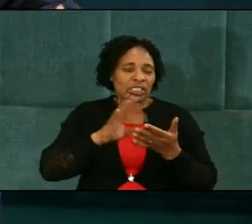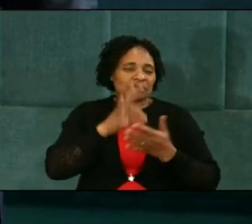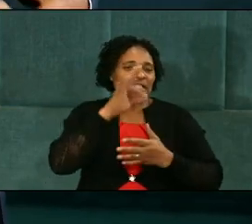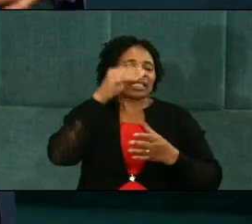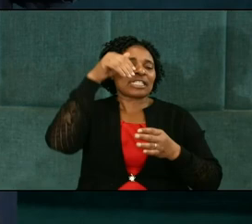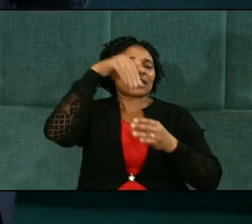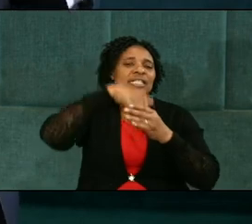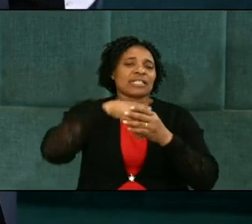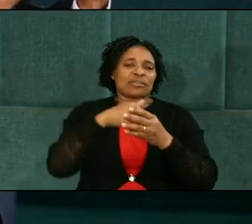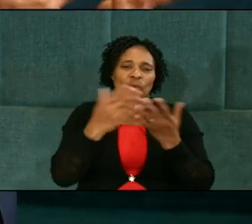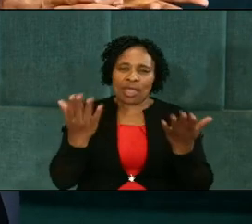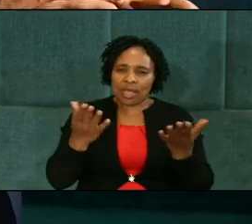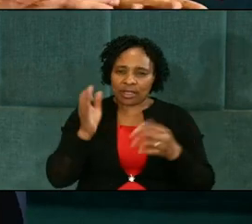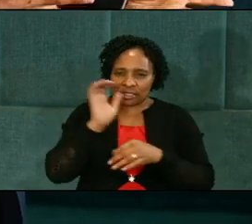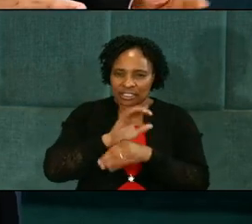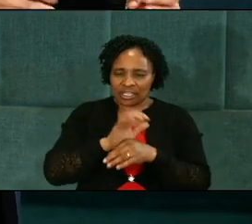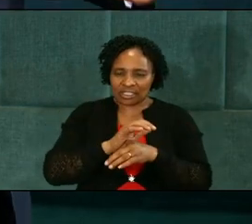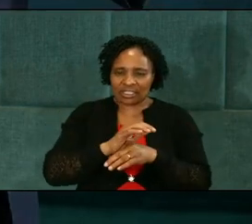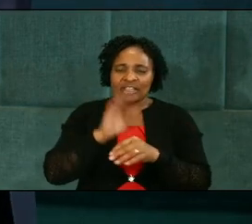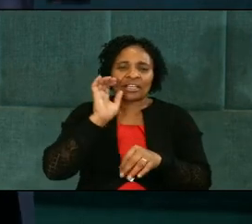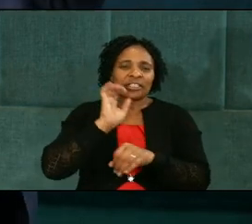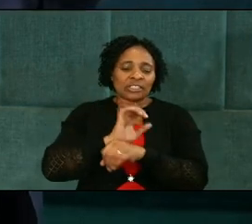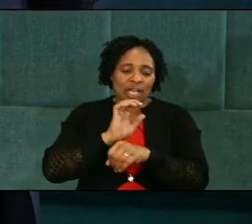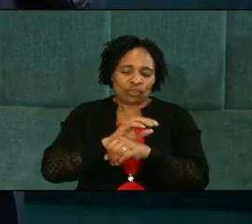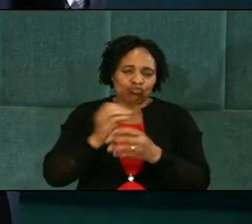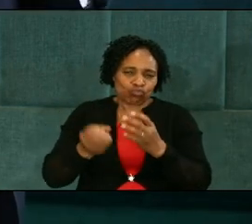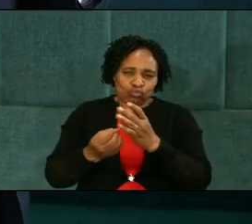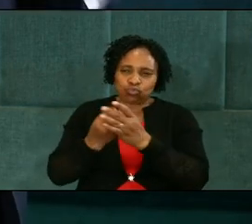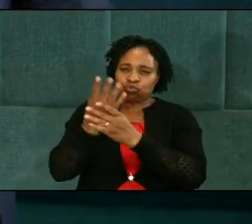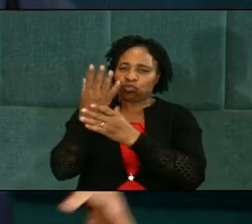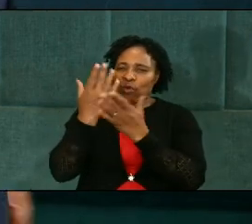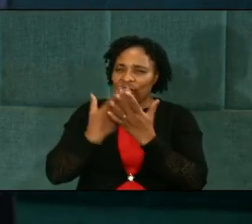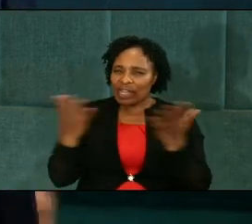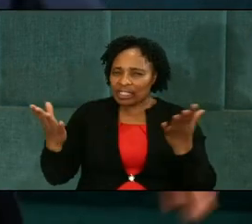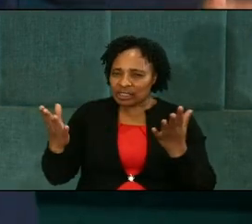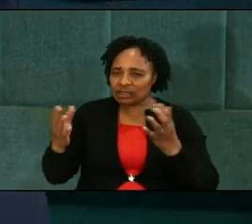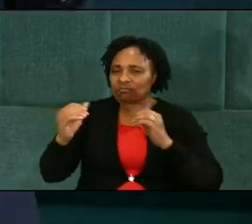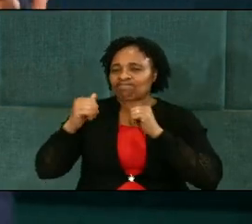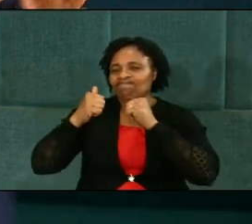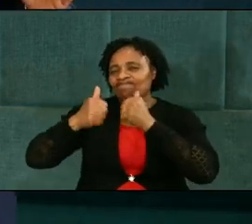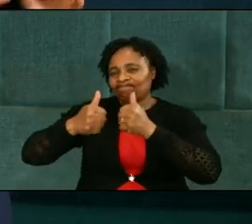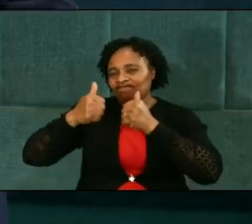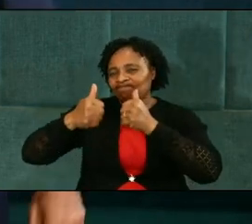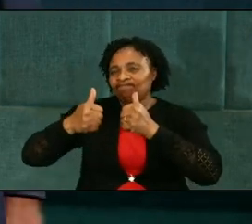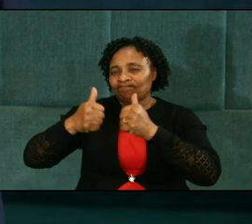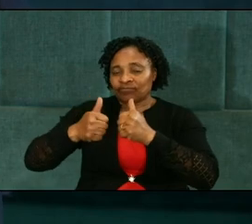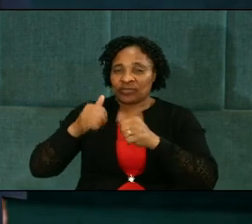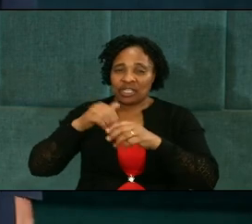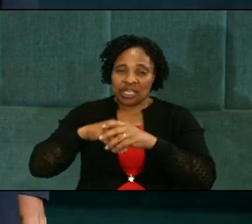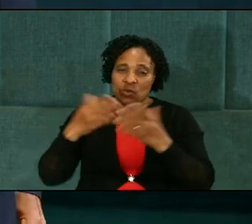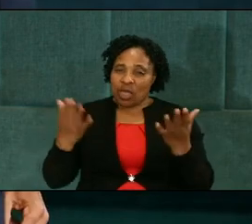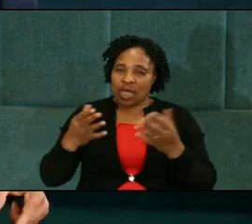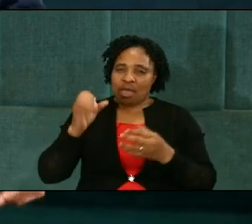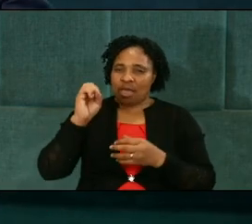church. The church was exploding and things were great. That's Ephesus.